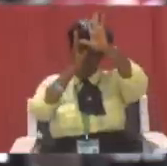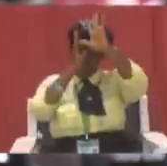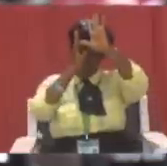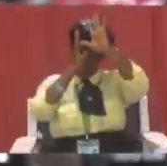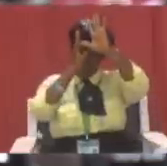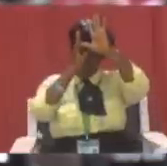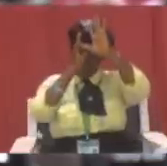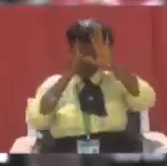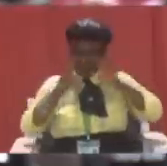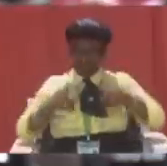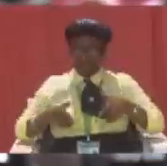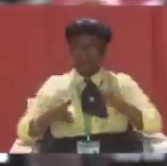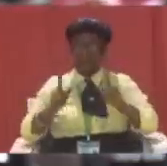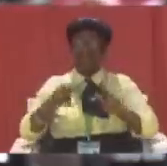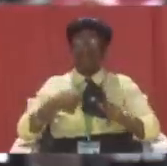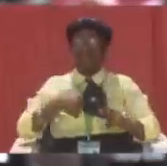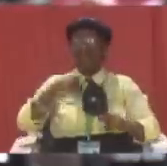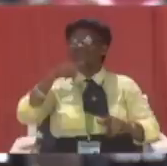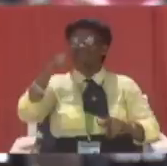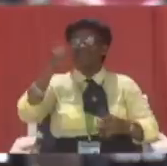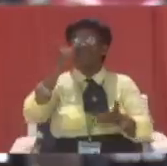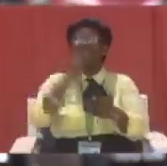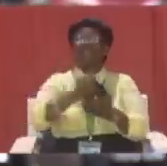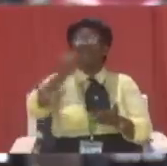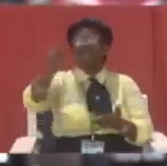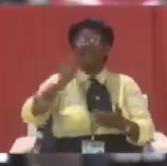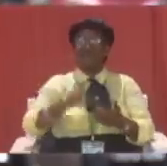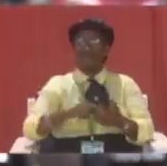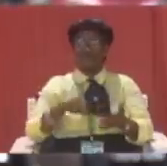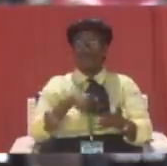Let me say amen to this before I tell you.